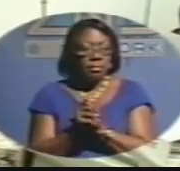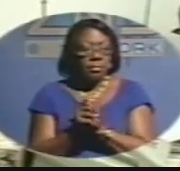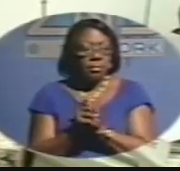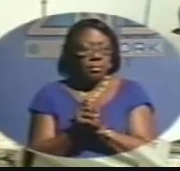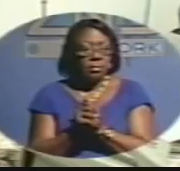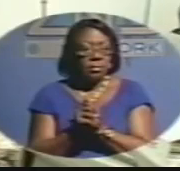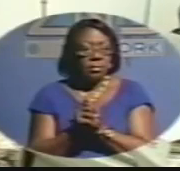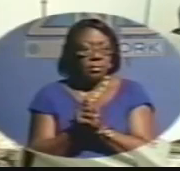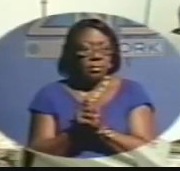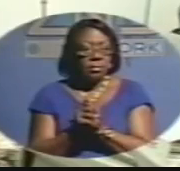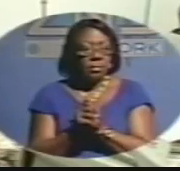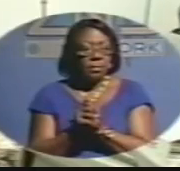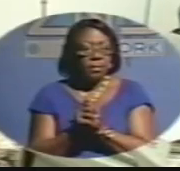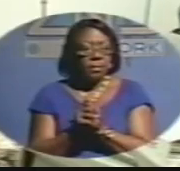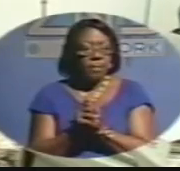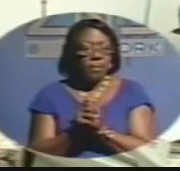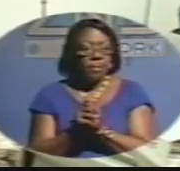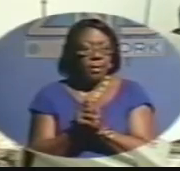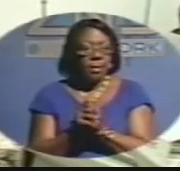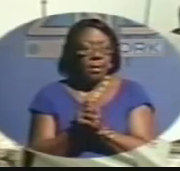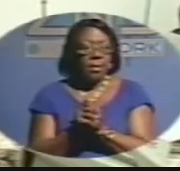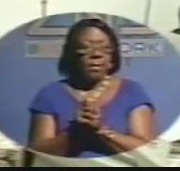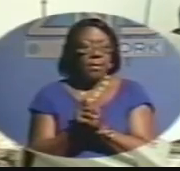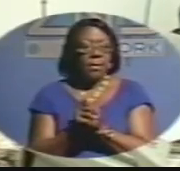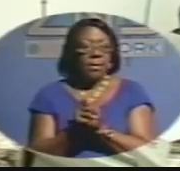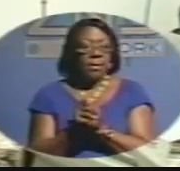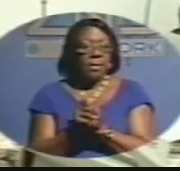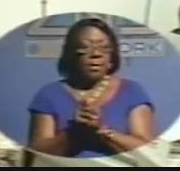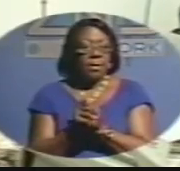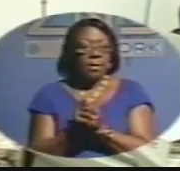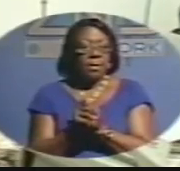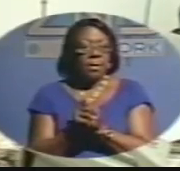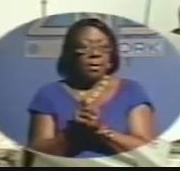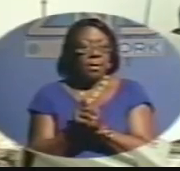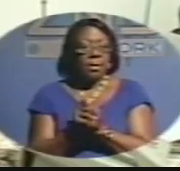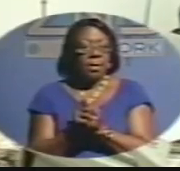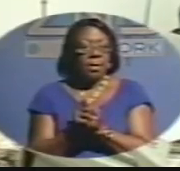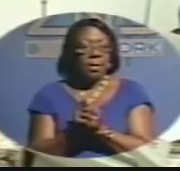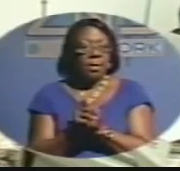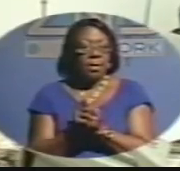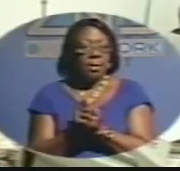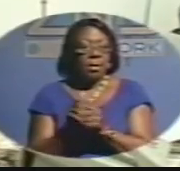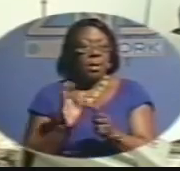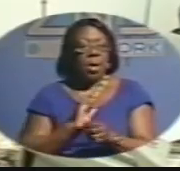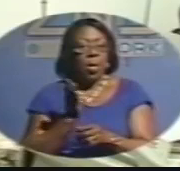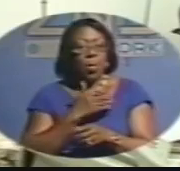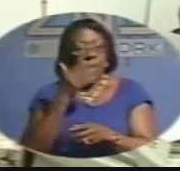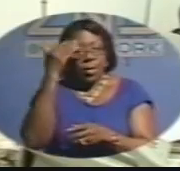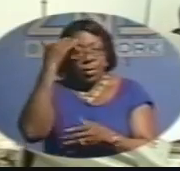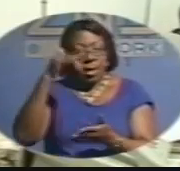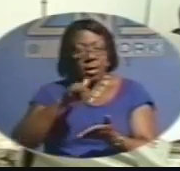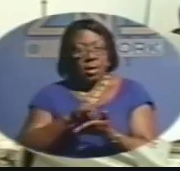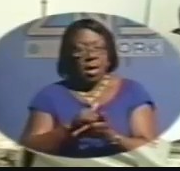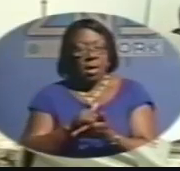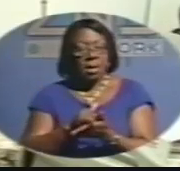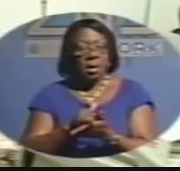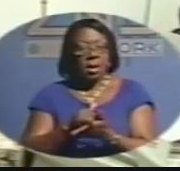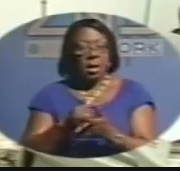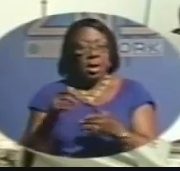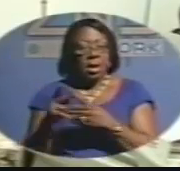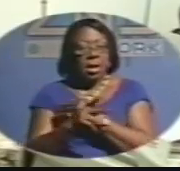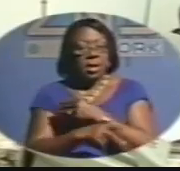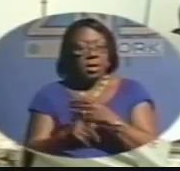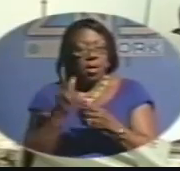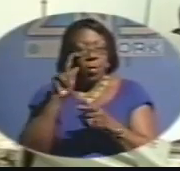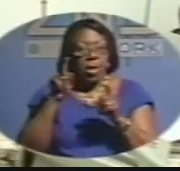in those cities and the states, respective states close by. We think that Kingston will